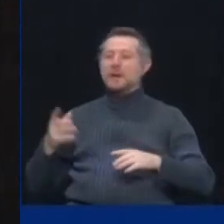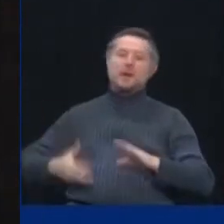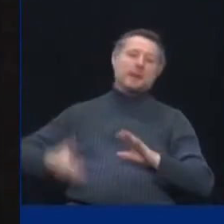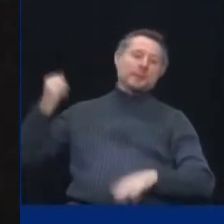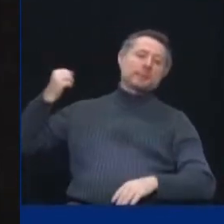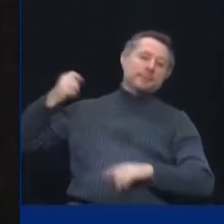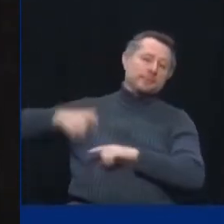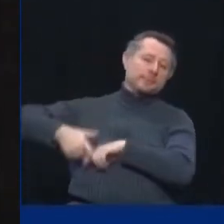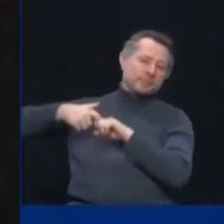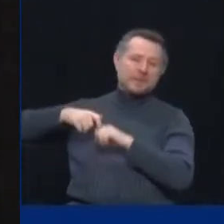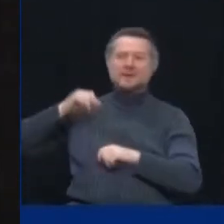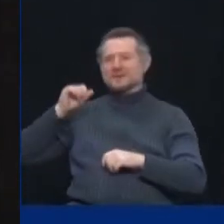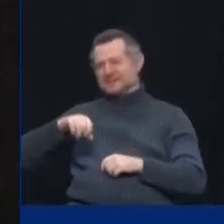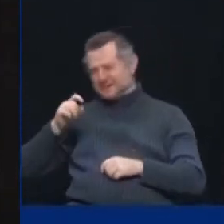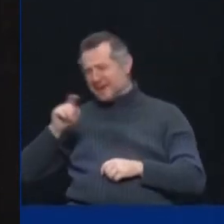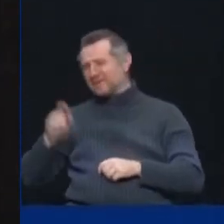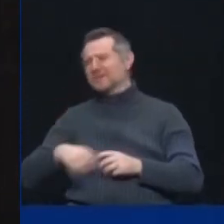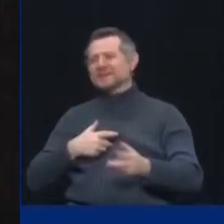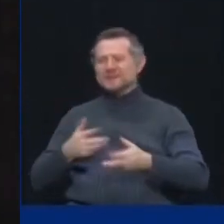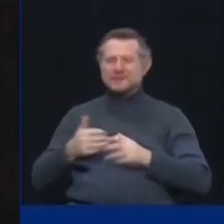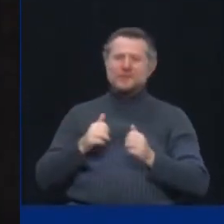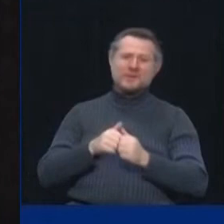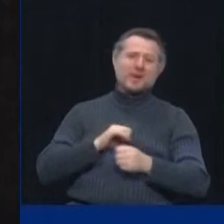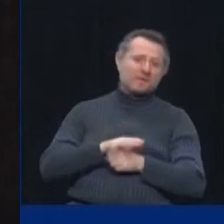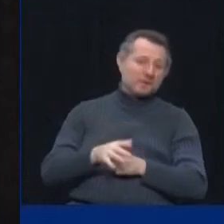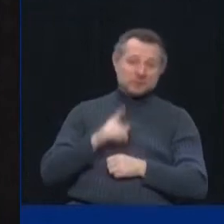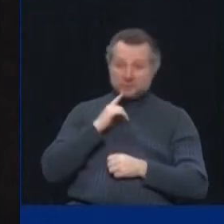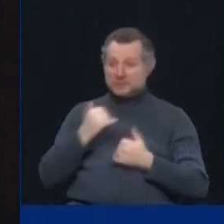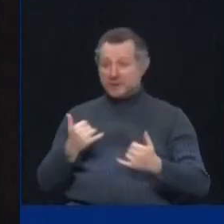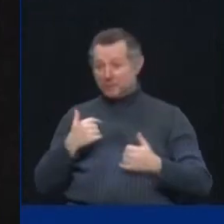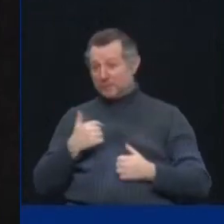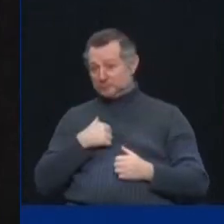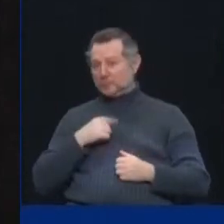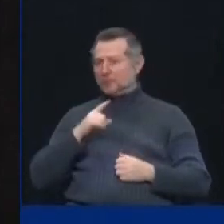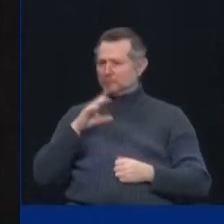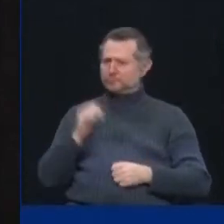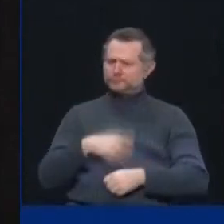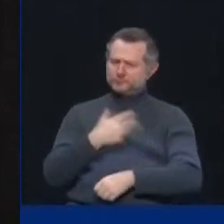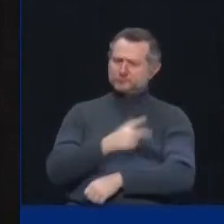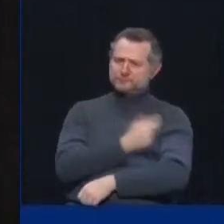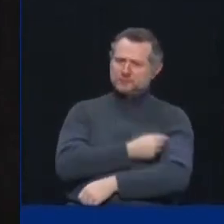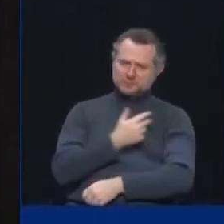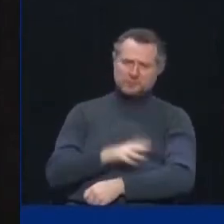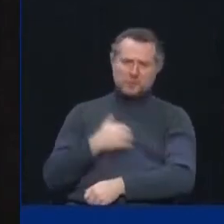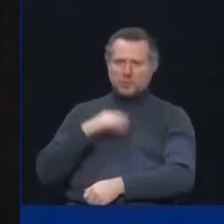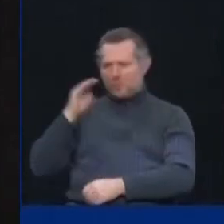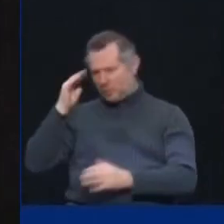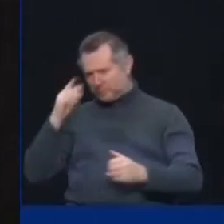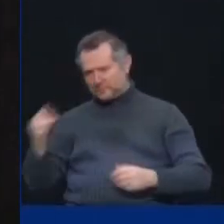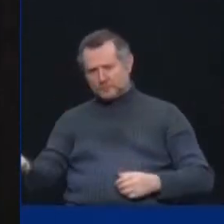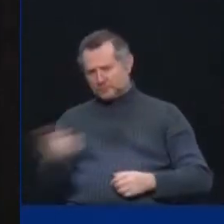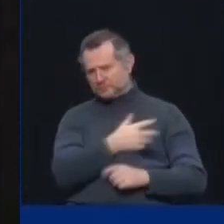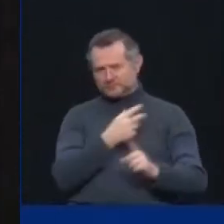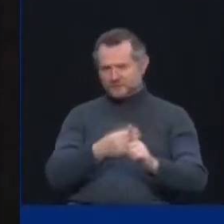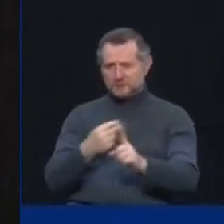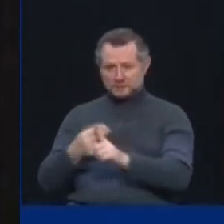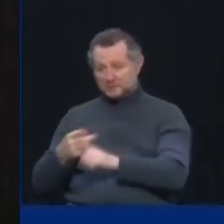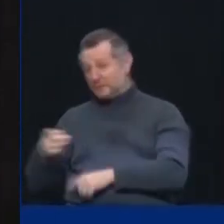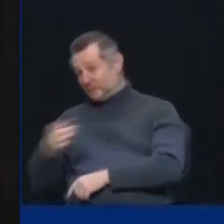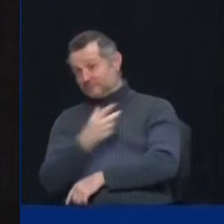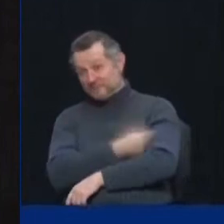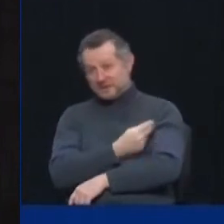COVID. I am fully vaccinated, and I'm hoping that everybody gets vaccinated. It's the only way that we're going to get back